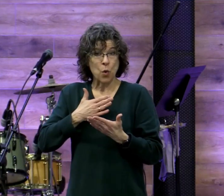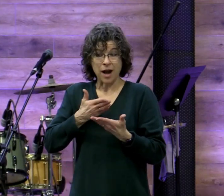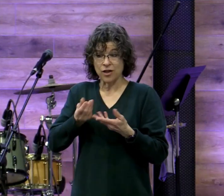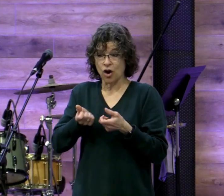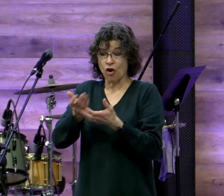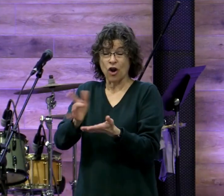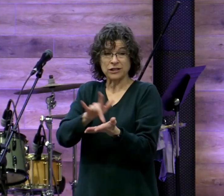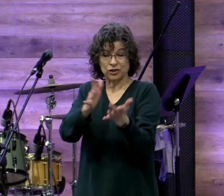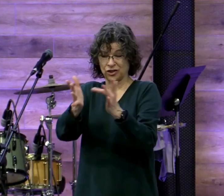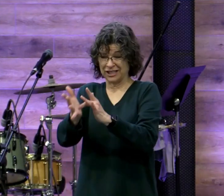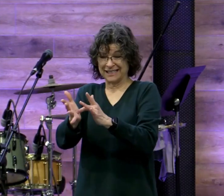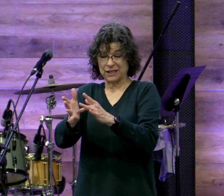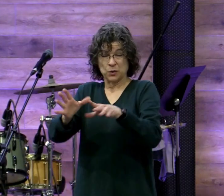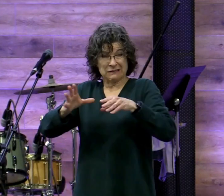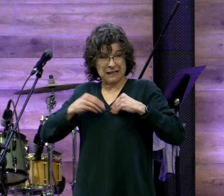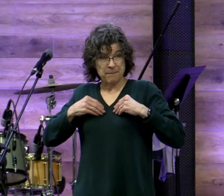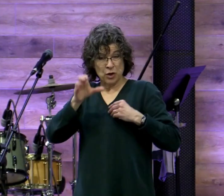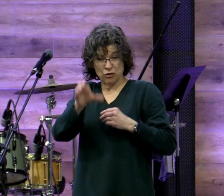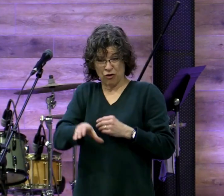scorn of the cross?